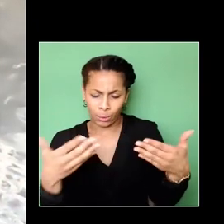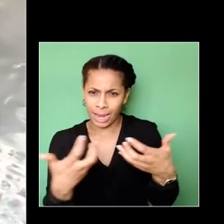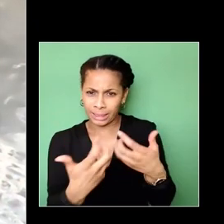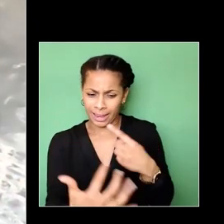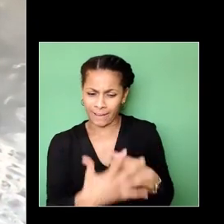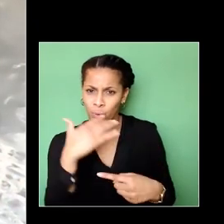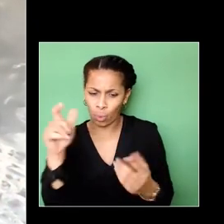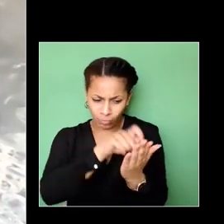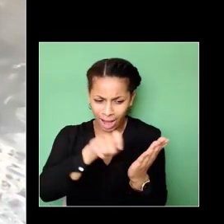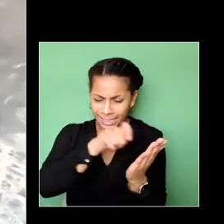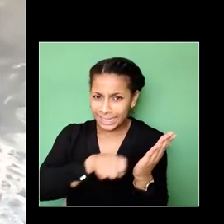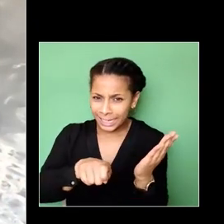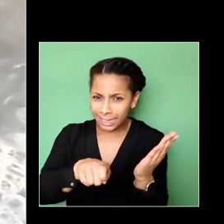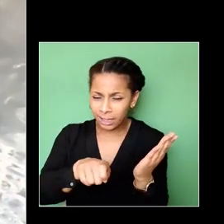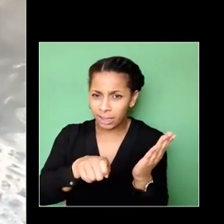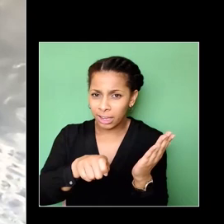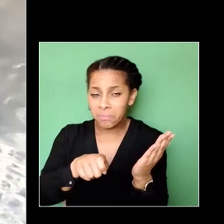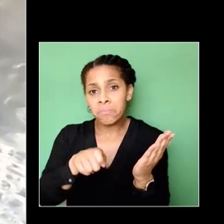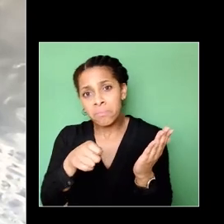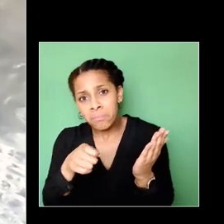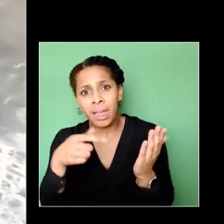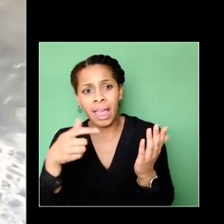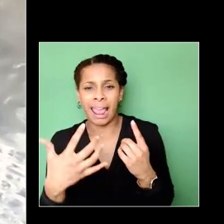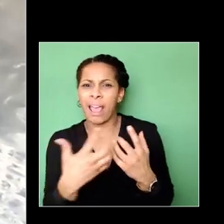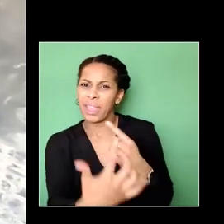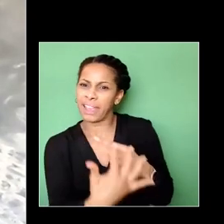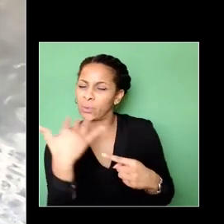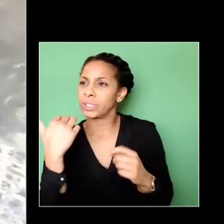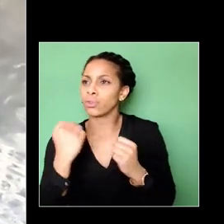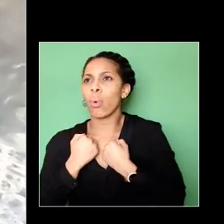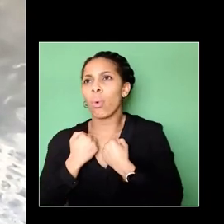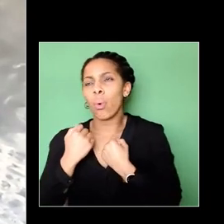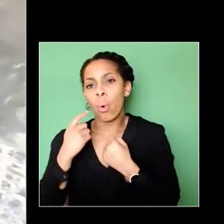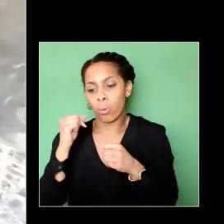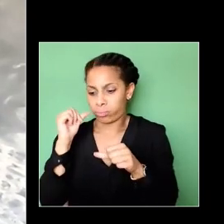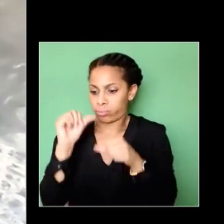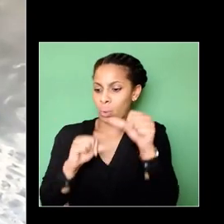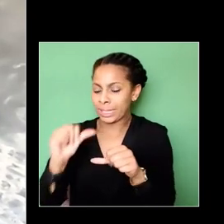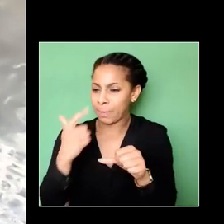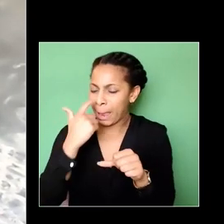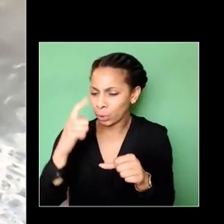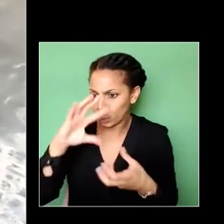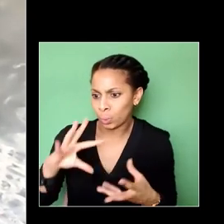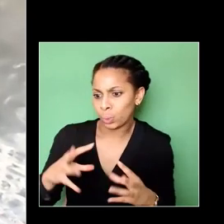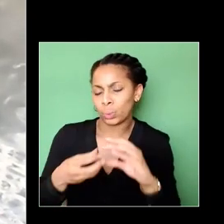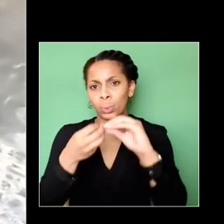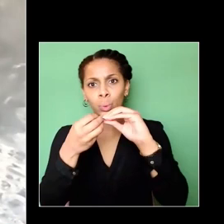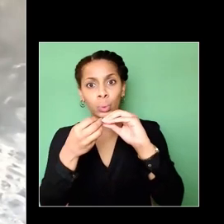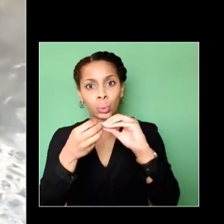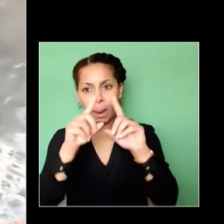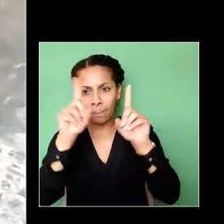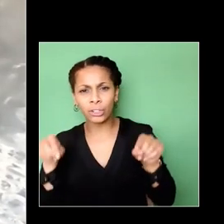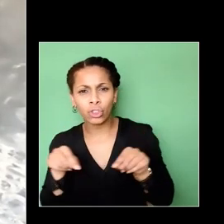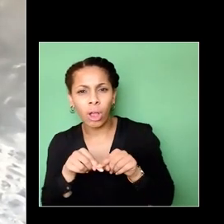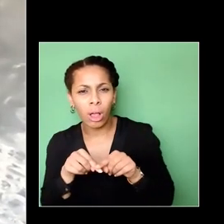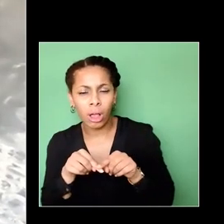just indicated, as a part of the process to get to picture making, how that plays out in